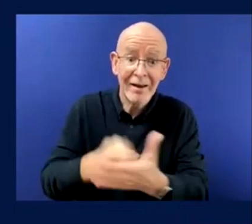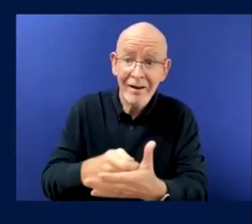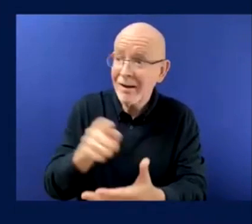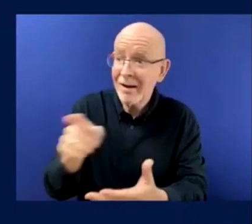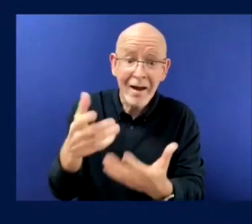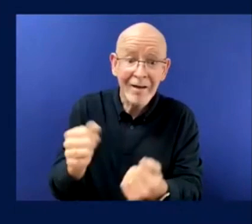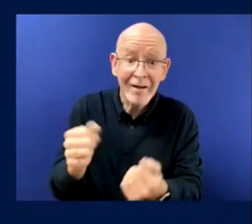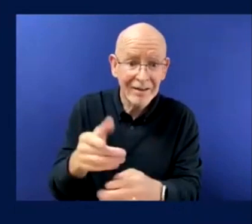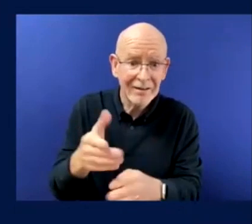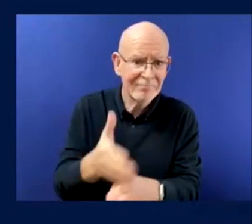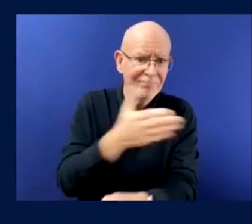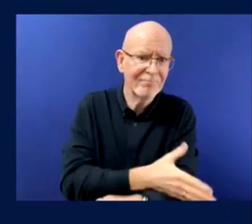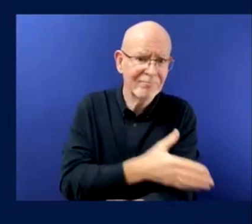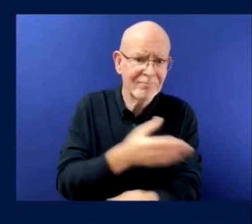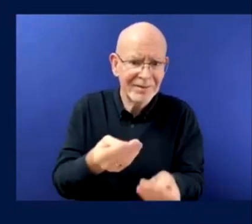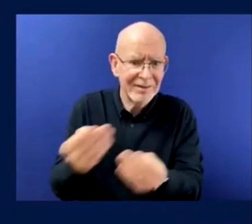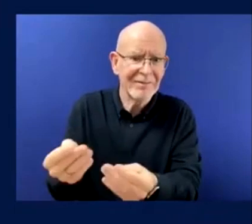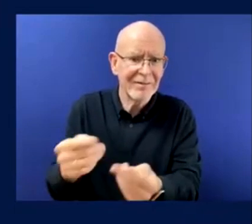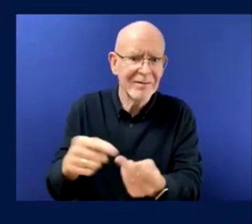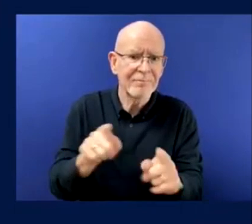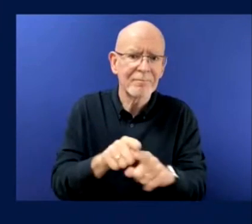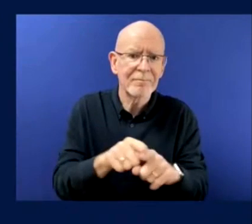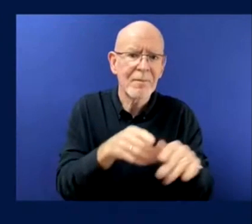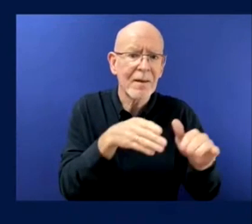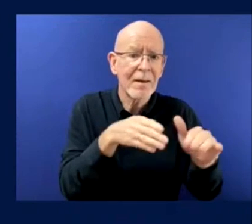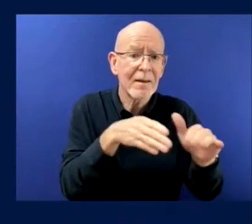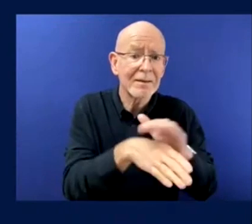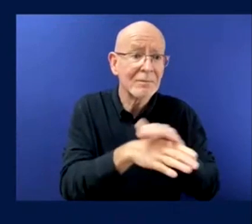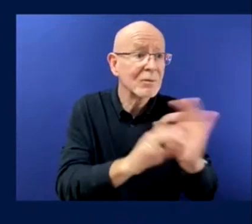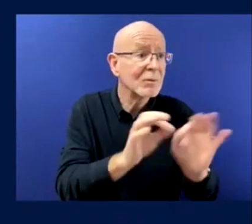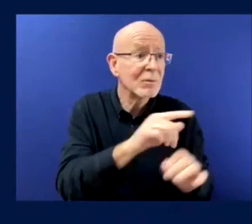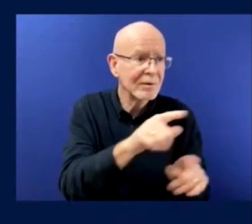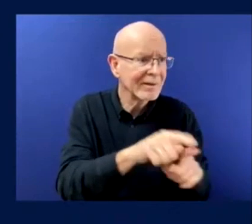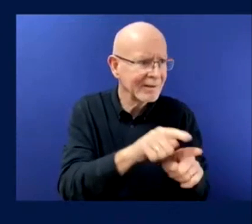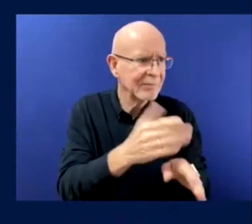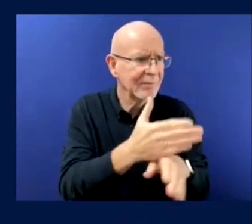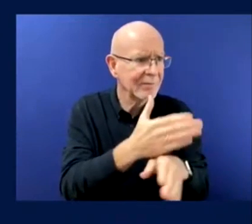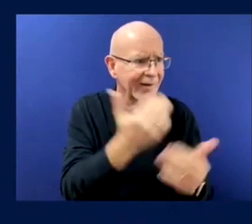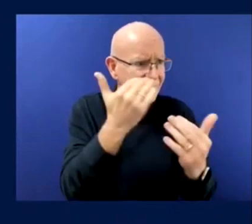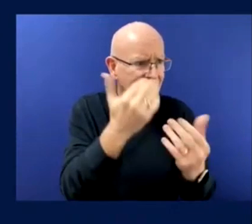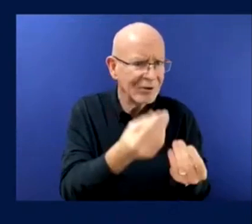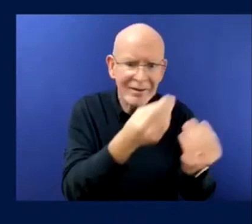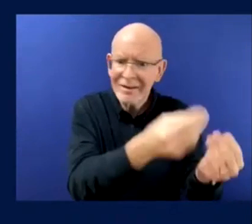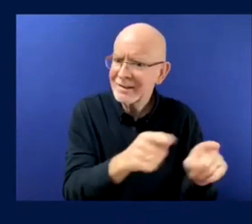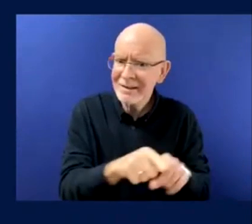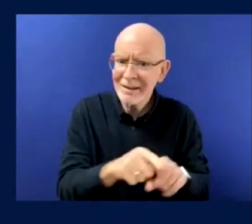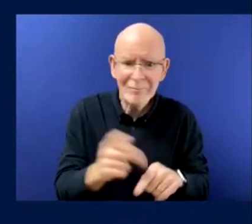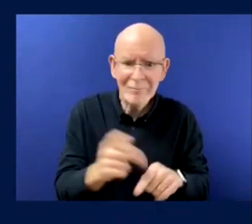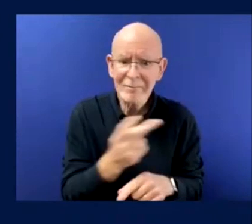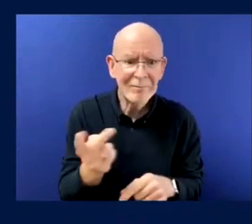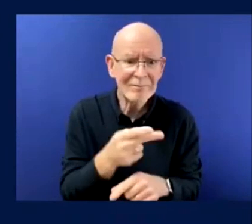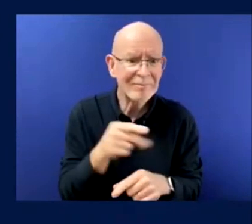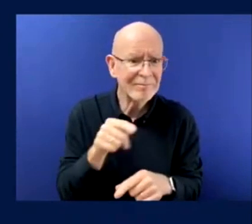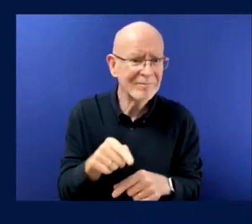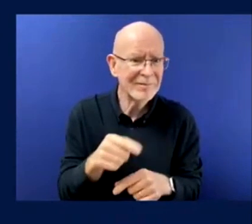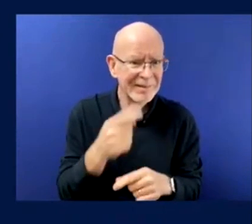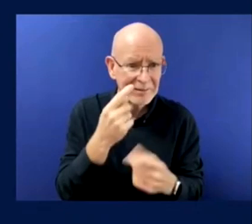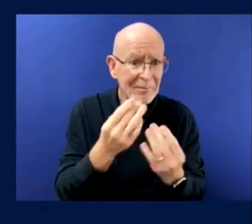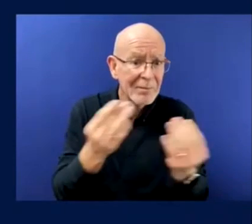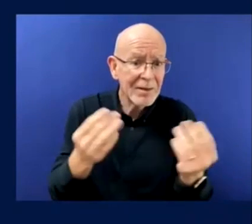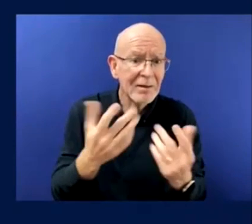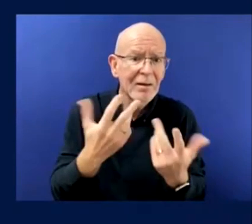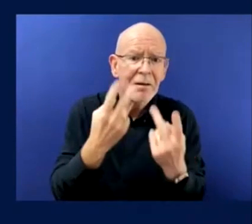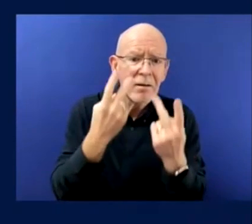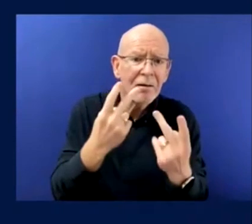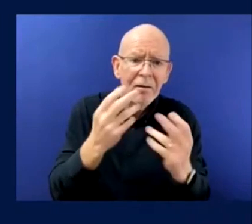in place, and what kind of services are available for disabled spectators. So whether there's audio descriptive